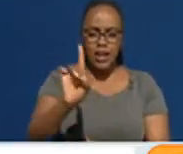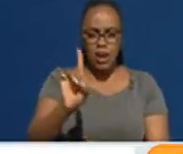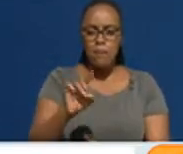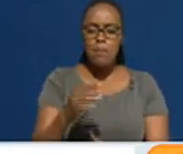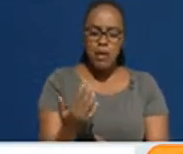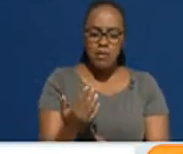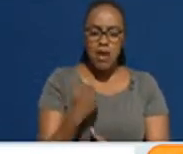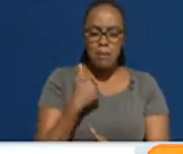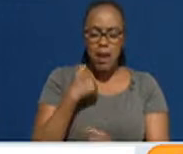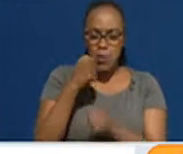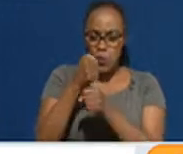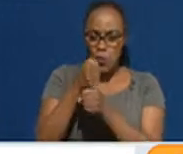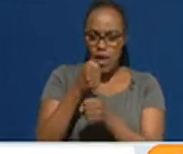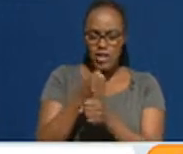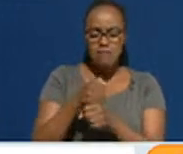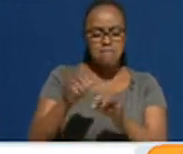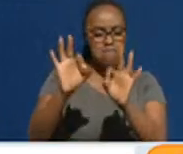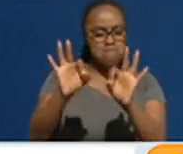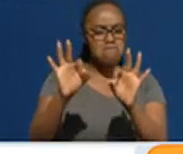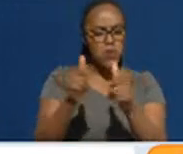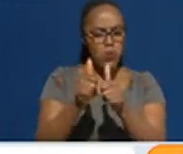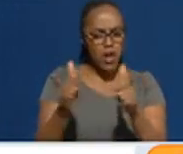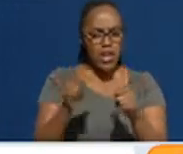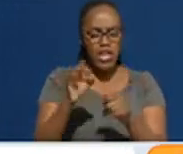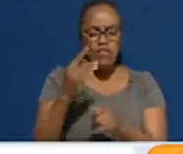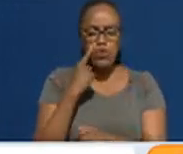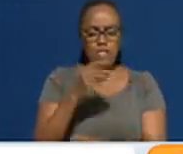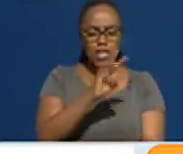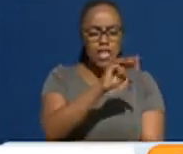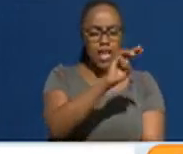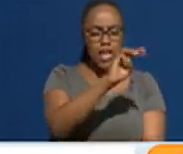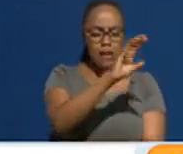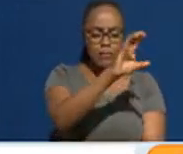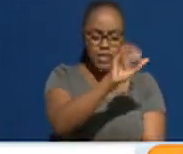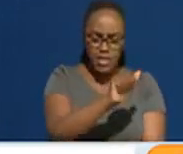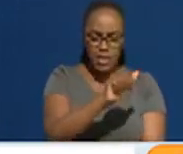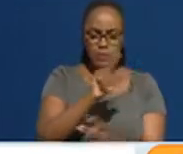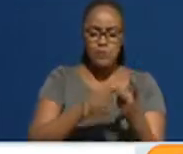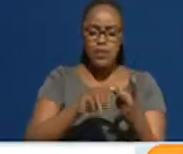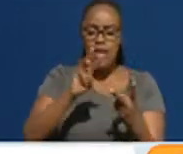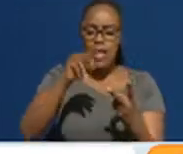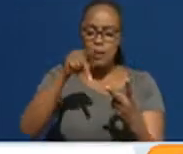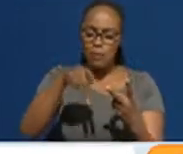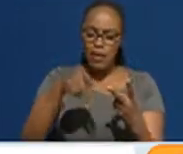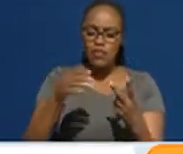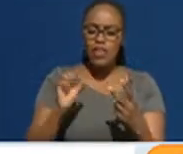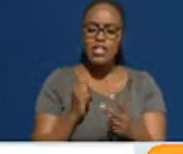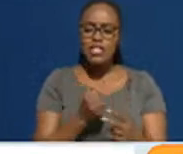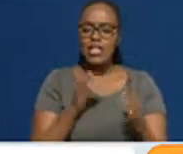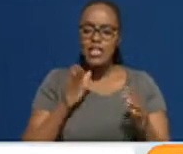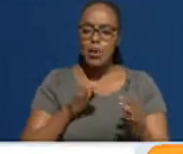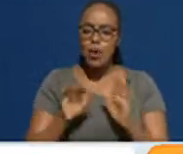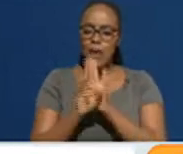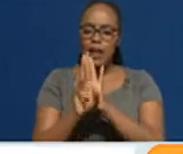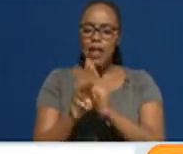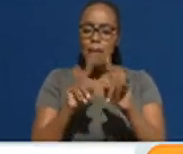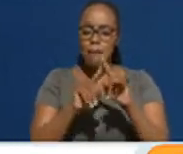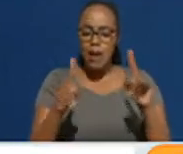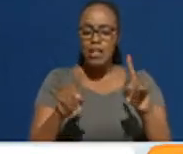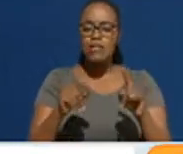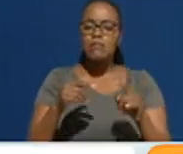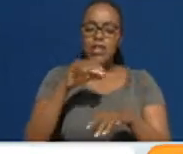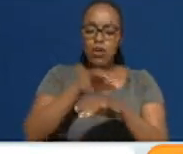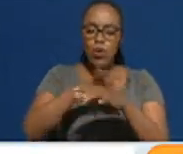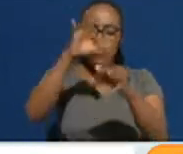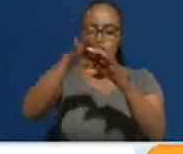party didn't perform very well. If you look at the MCs, the MPs, Senator, Women Rep, but I got votes across